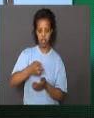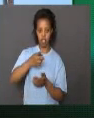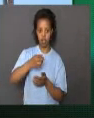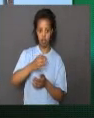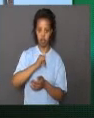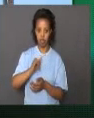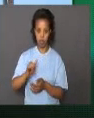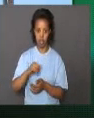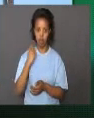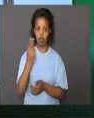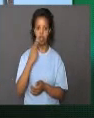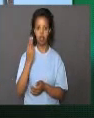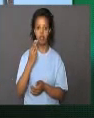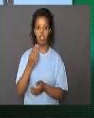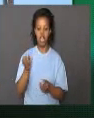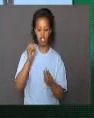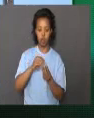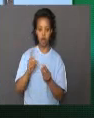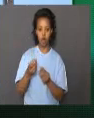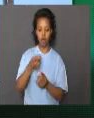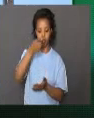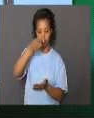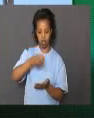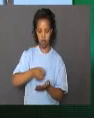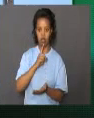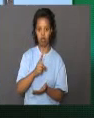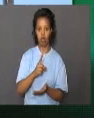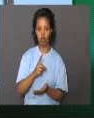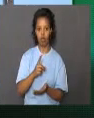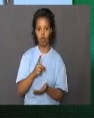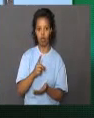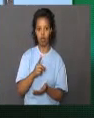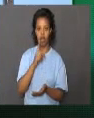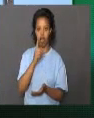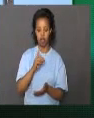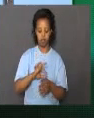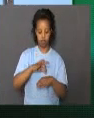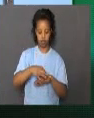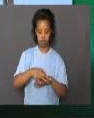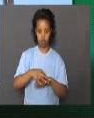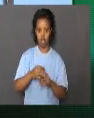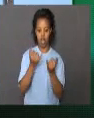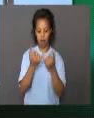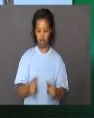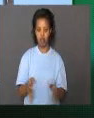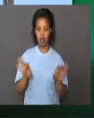are used for any additional tissue or material that needs to be